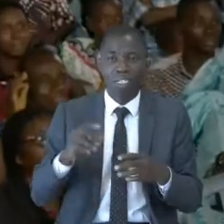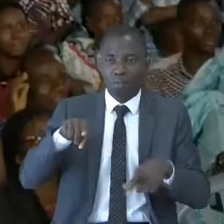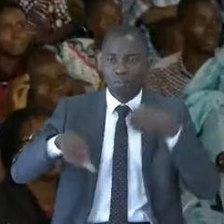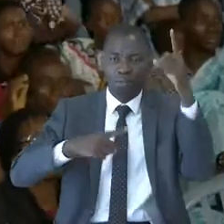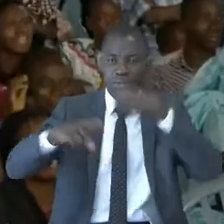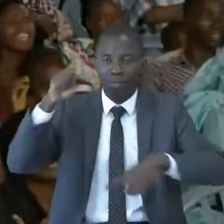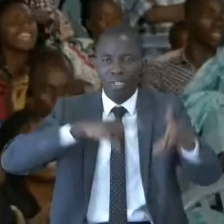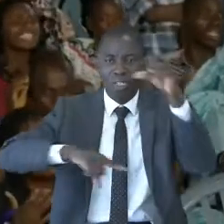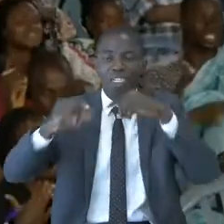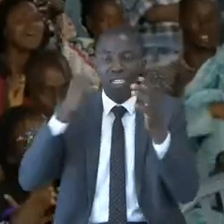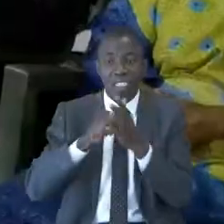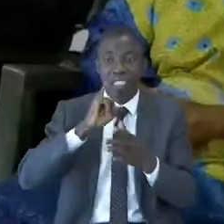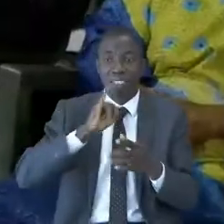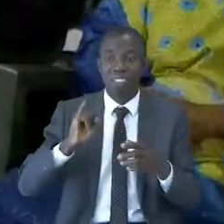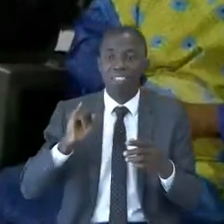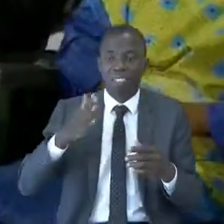my turn.